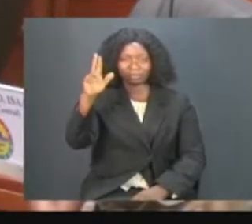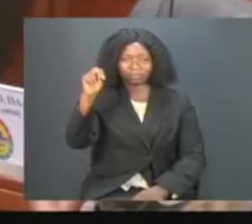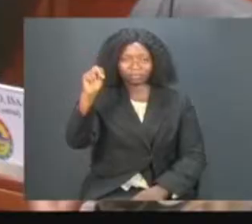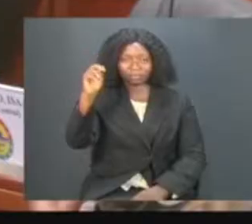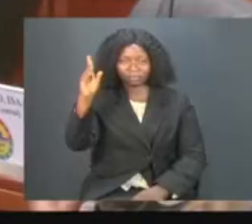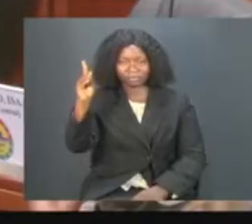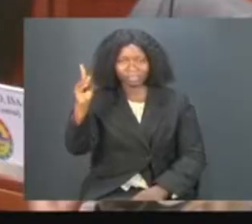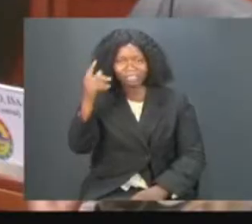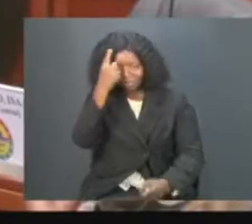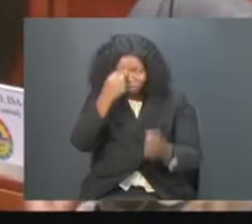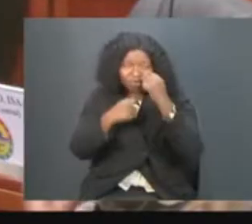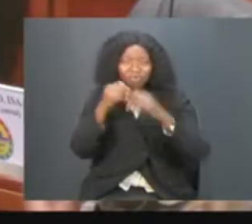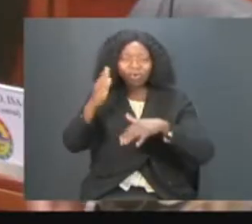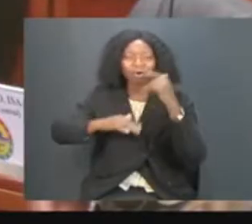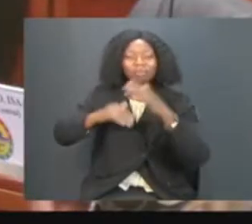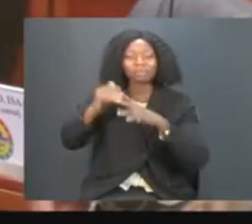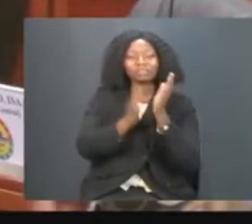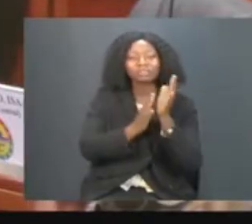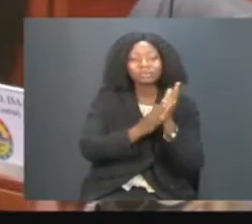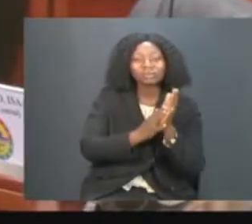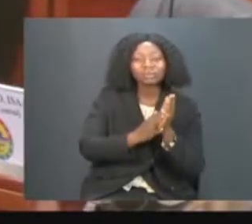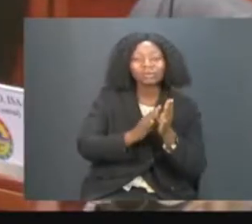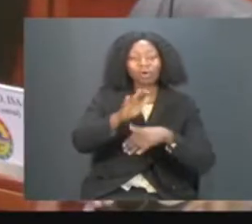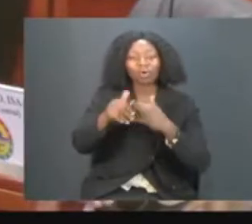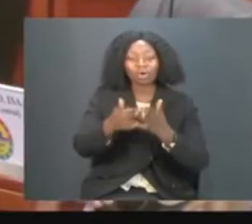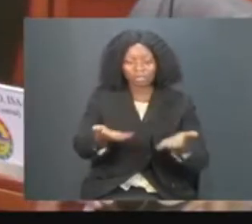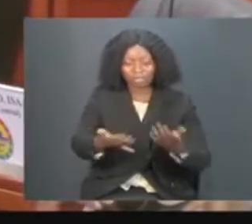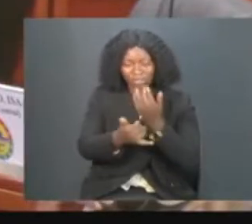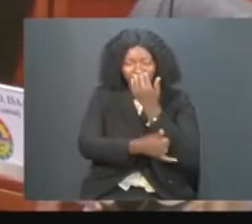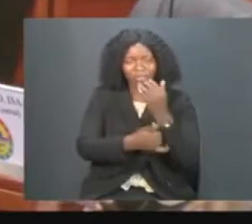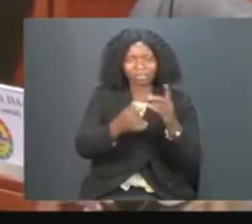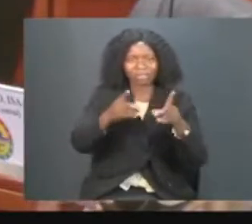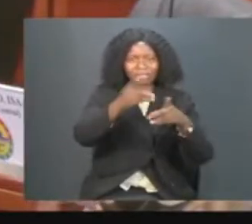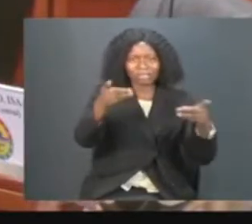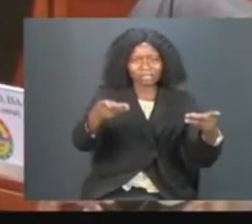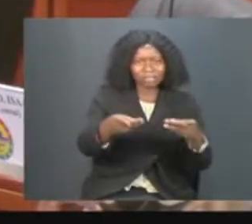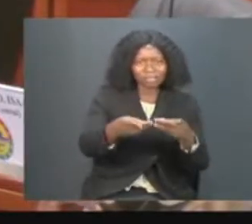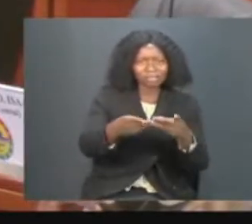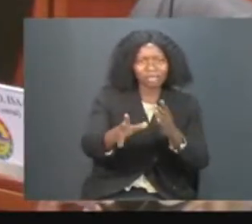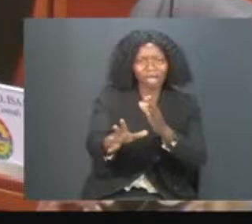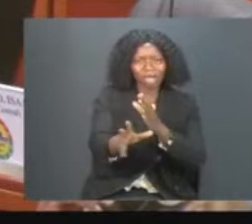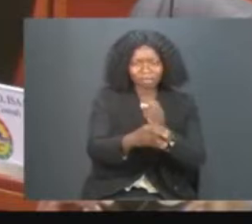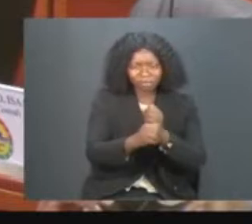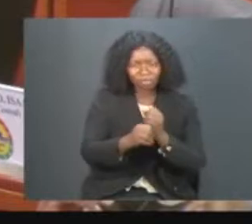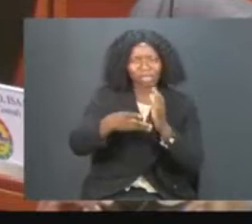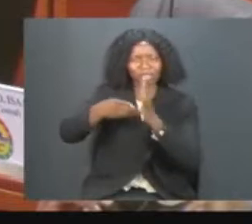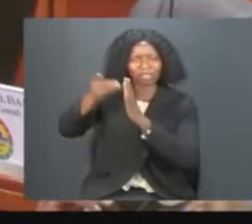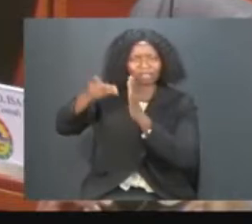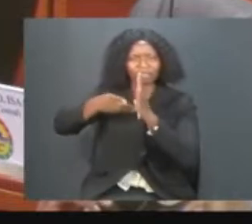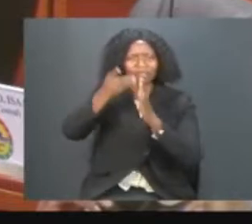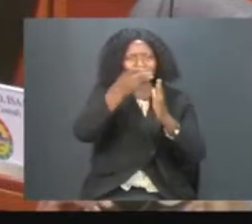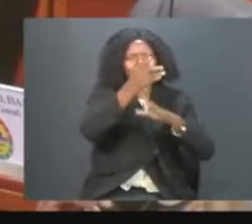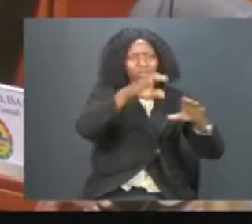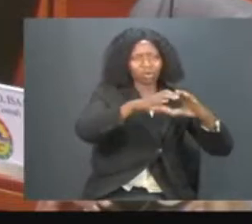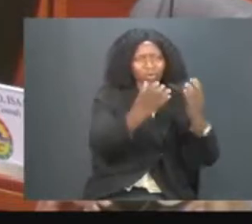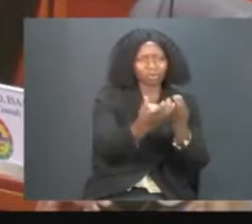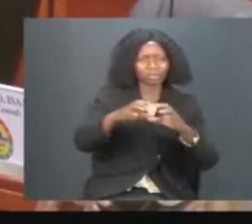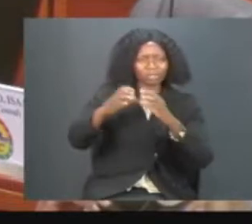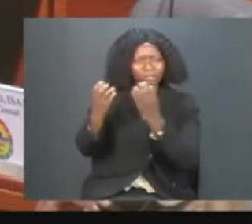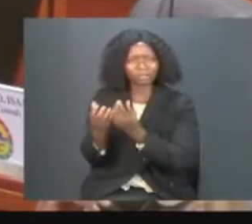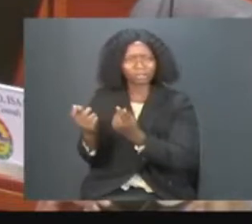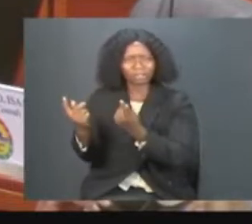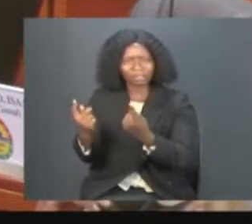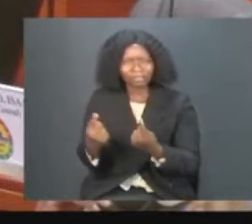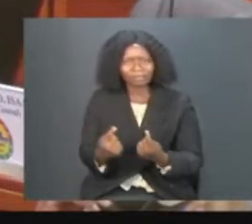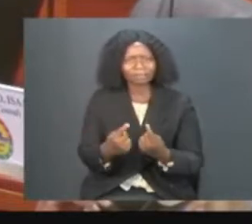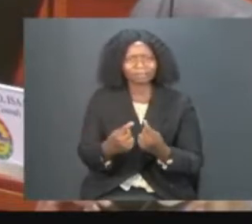schools? We were in this country when our district assemblies were developing our communities. But we came here and set